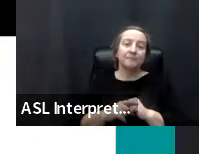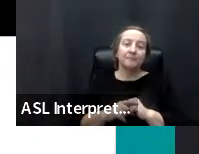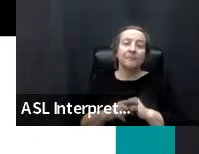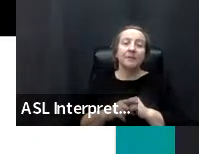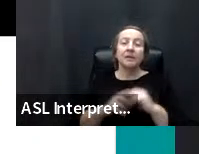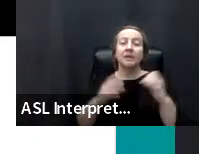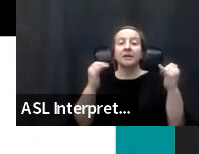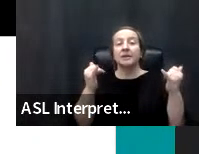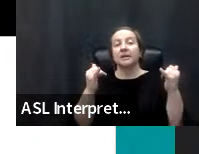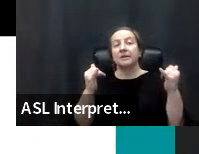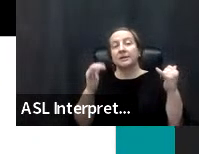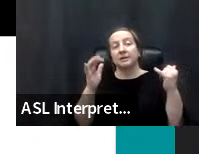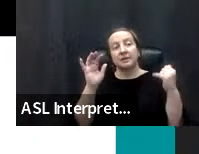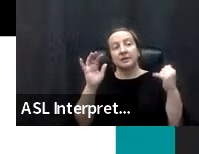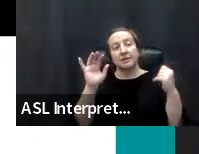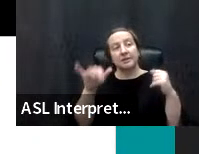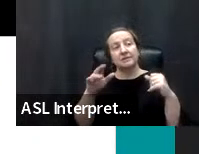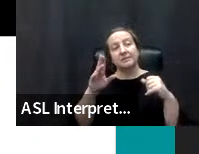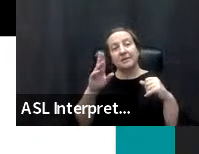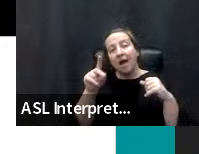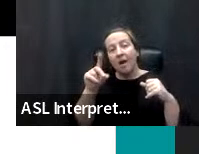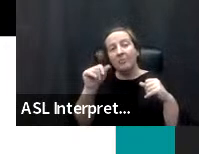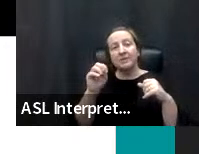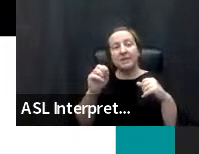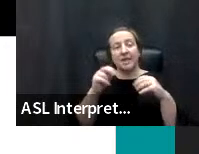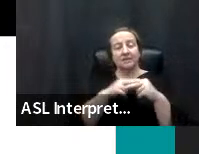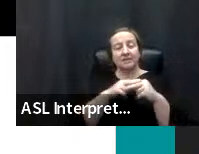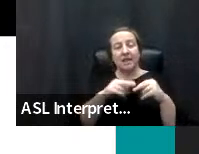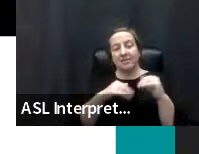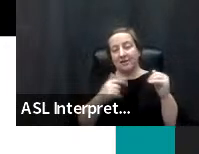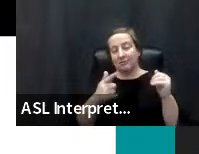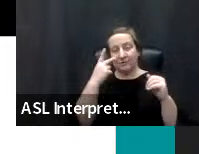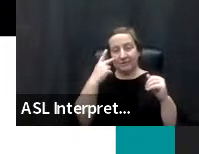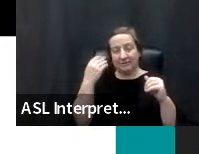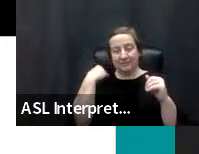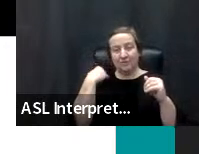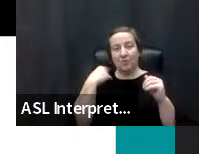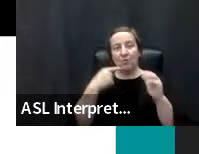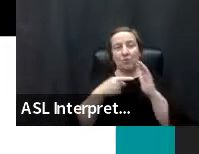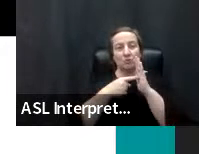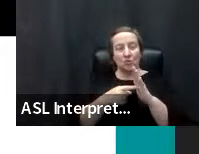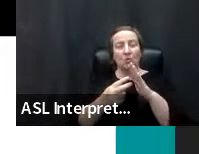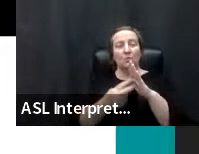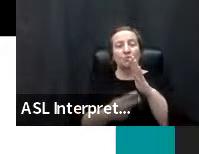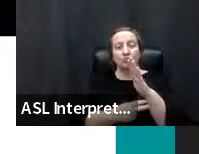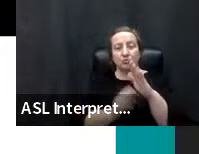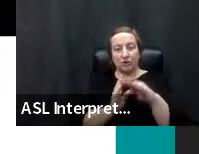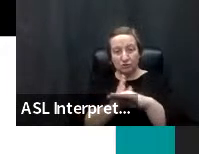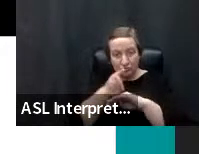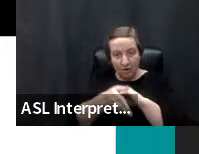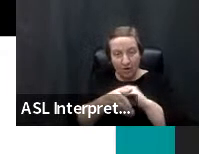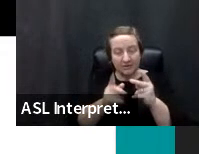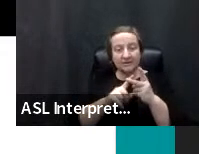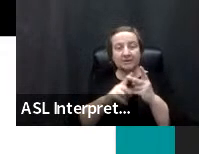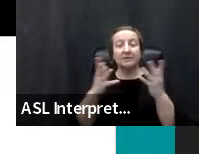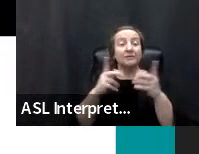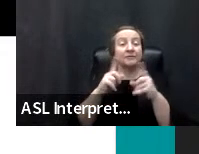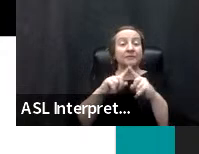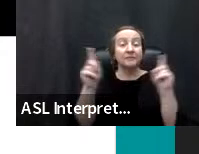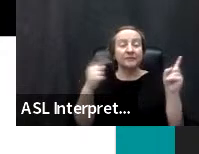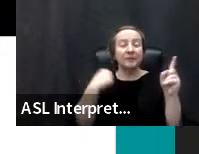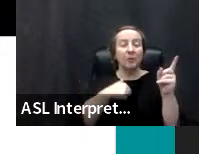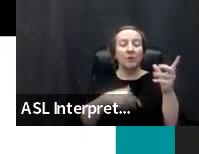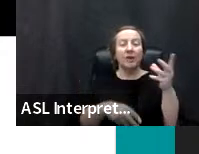These are slightly updated slides from what you've seen last time. Again, showing the bridge crossings. The difference is we added